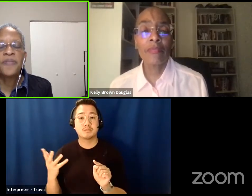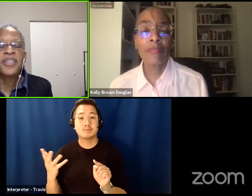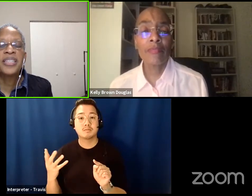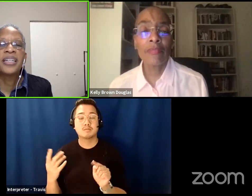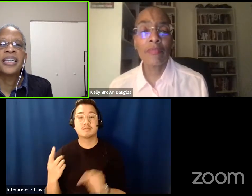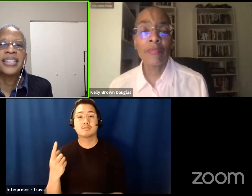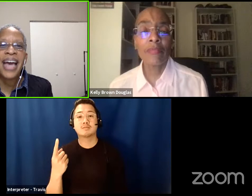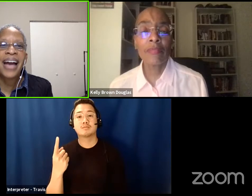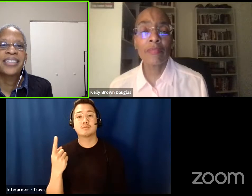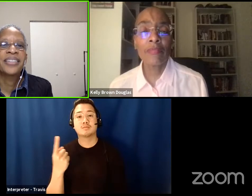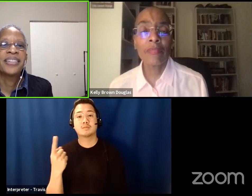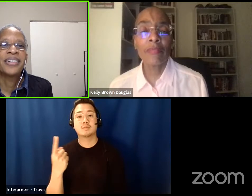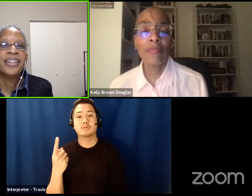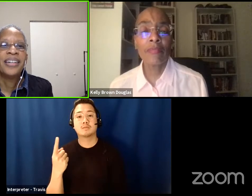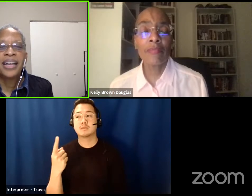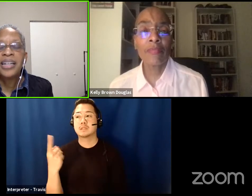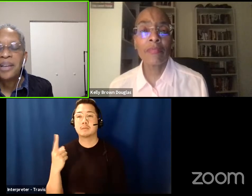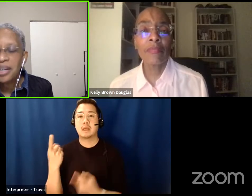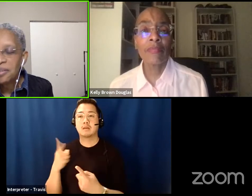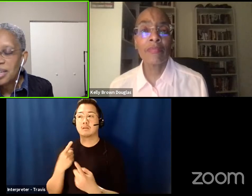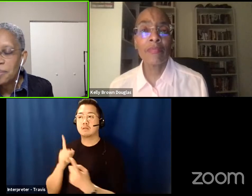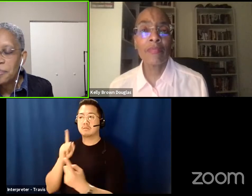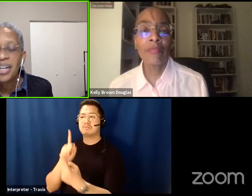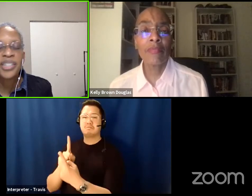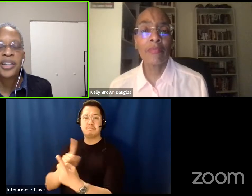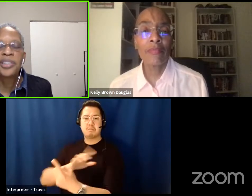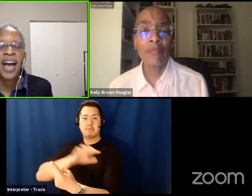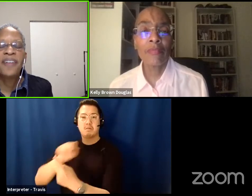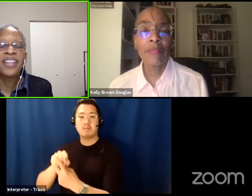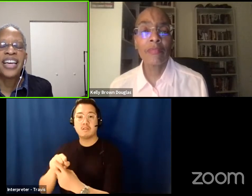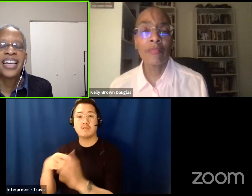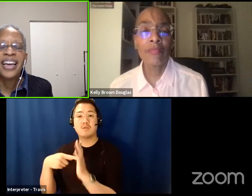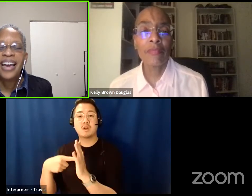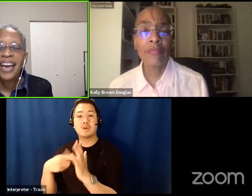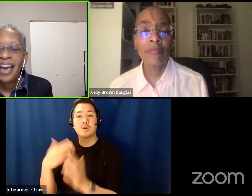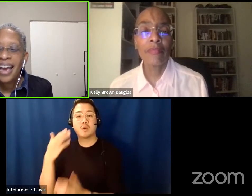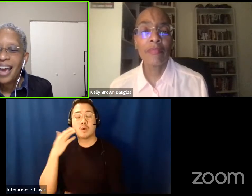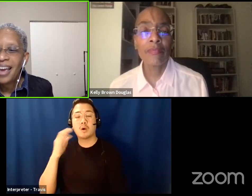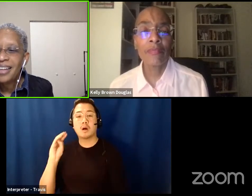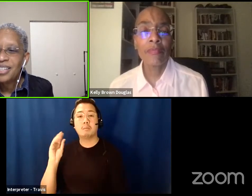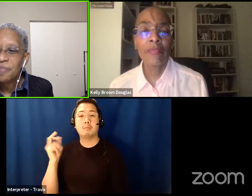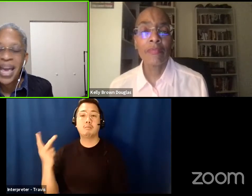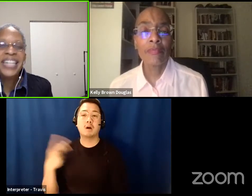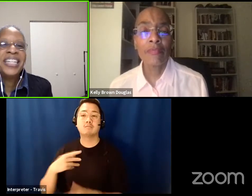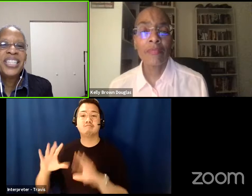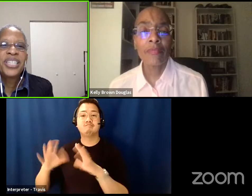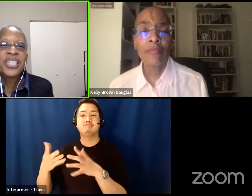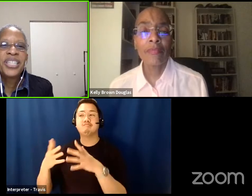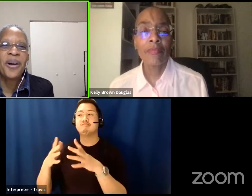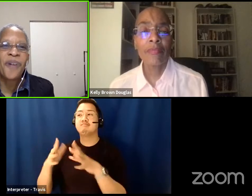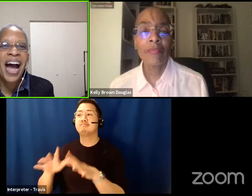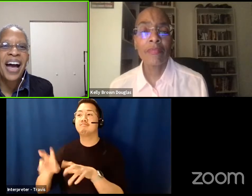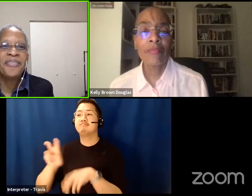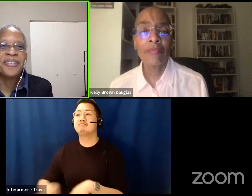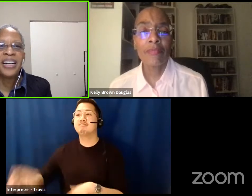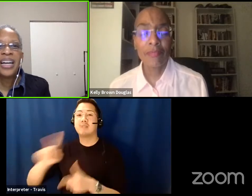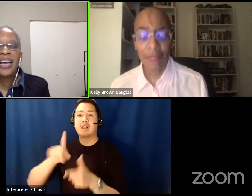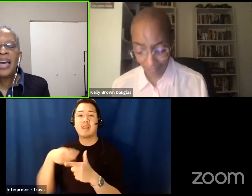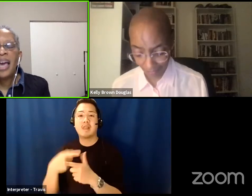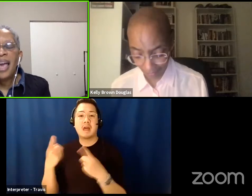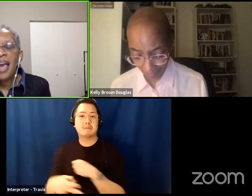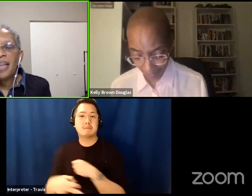someone is being physically attacked, like the monks are traveling and bandits